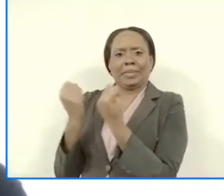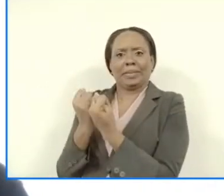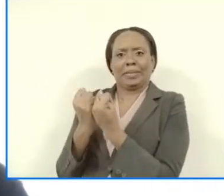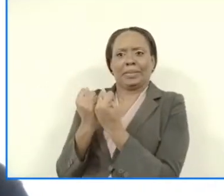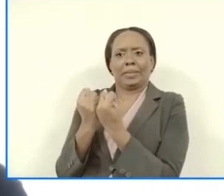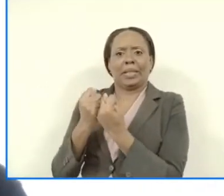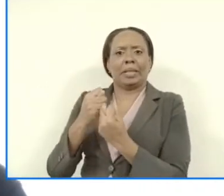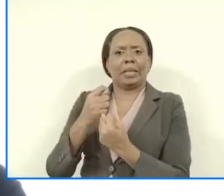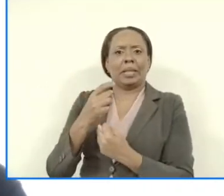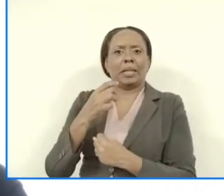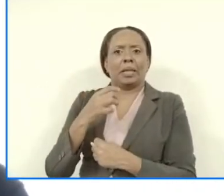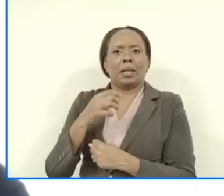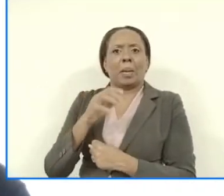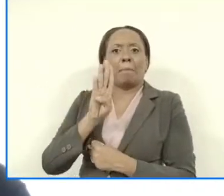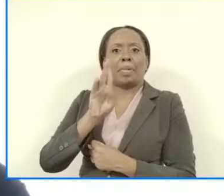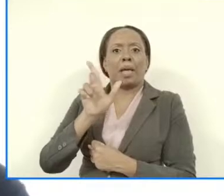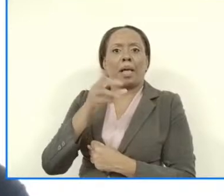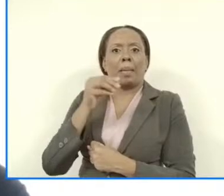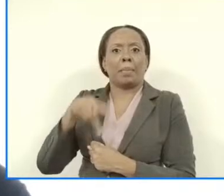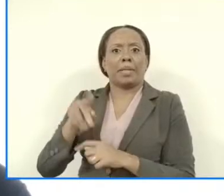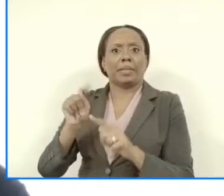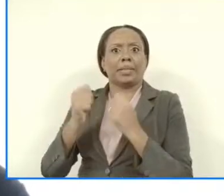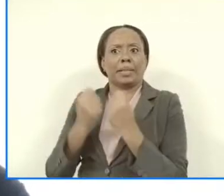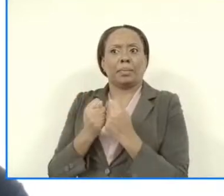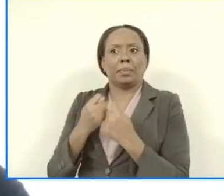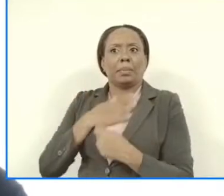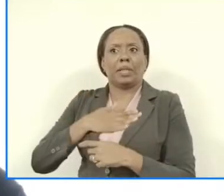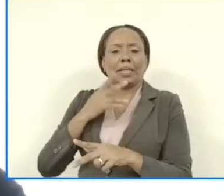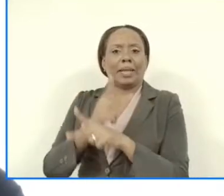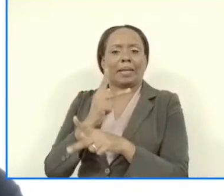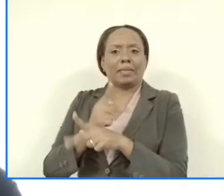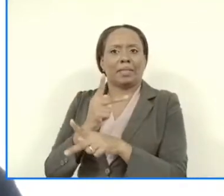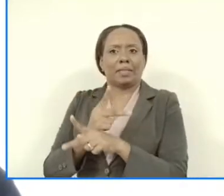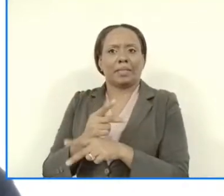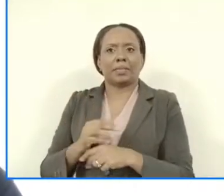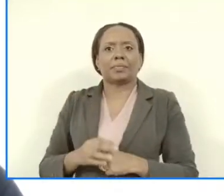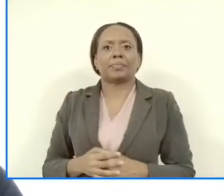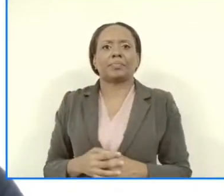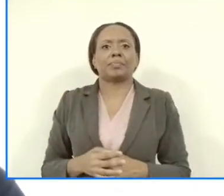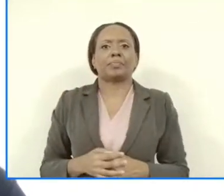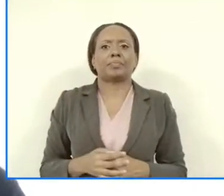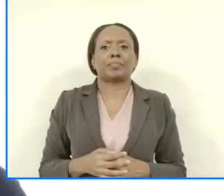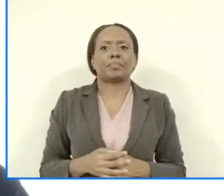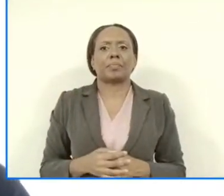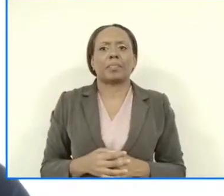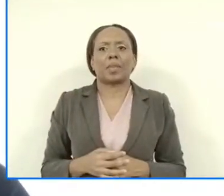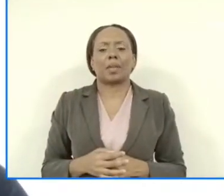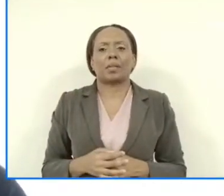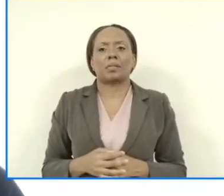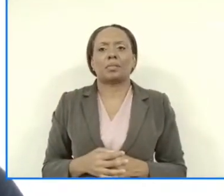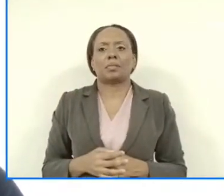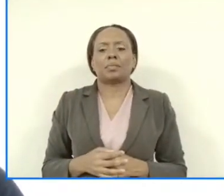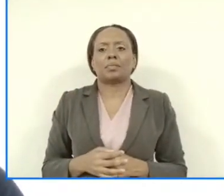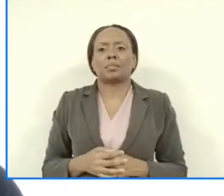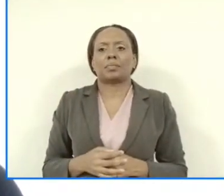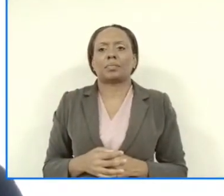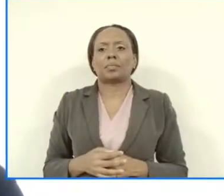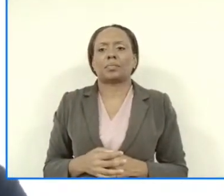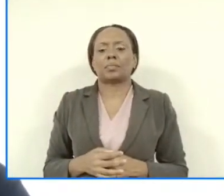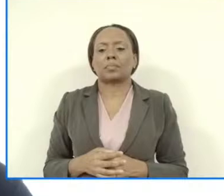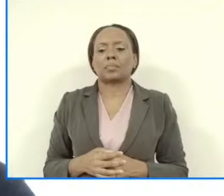In terms of areas that are still out, and that's one item that we've received some, critique on in terms of